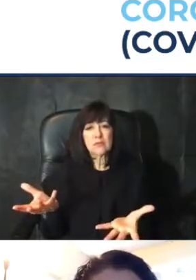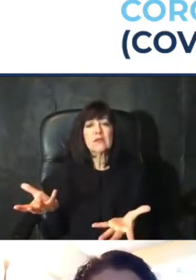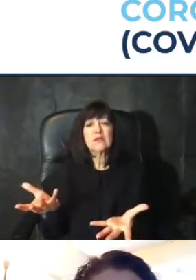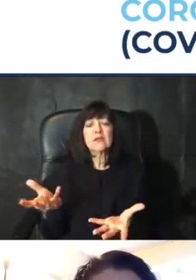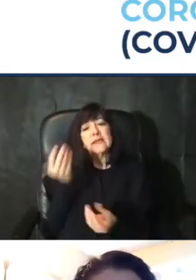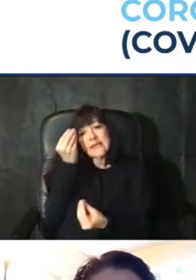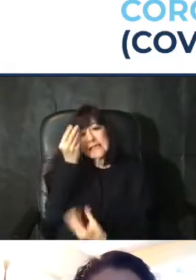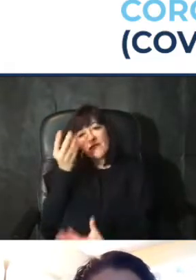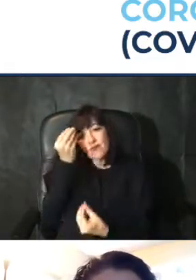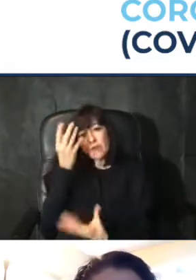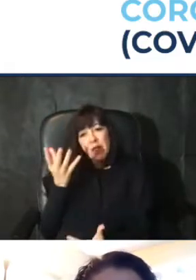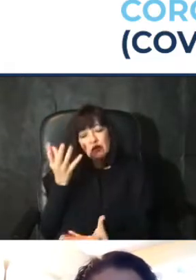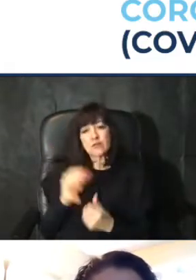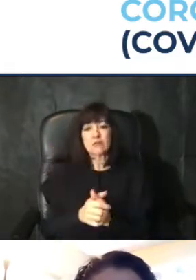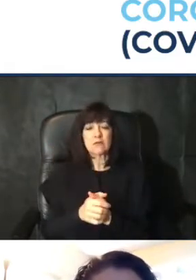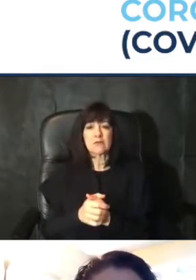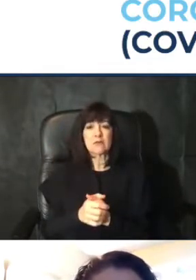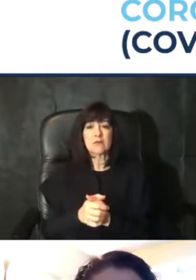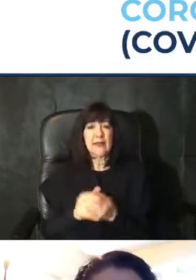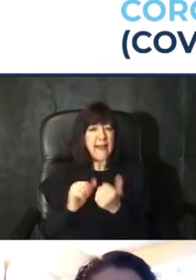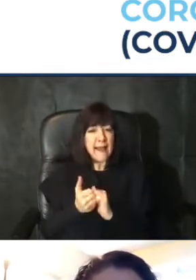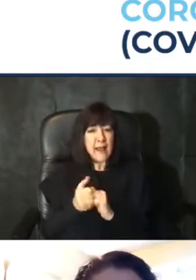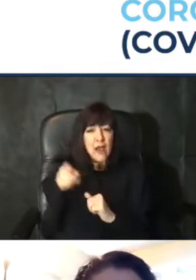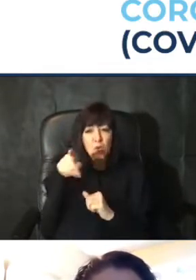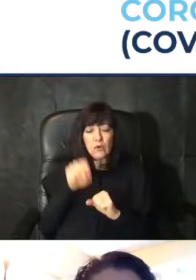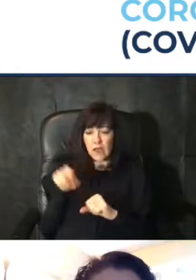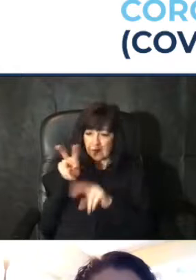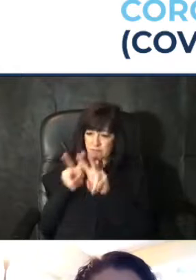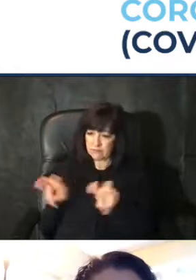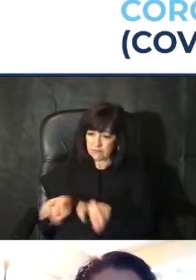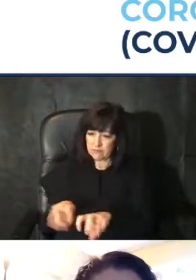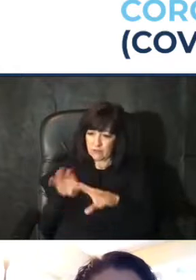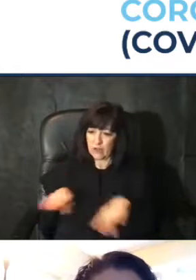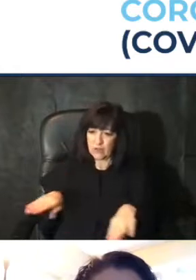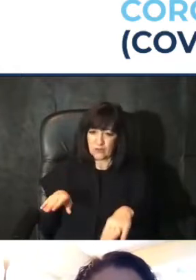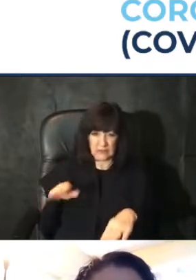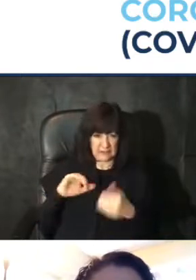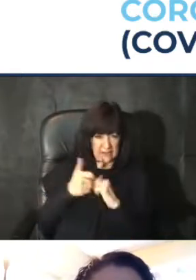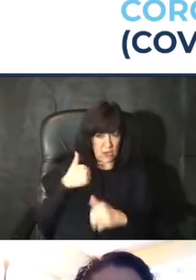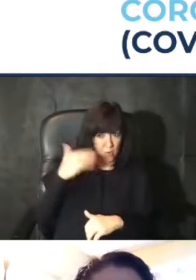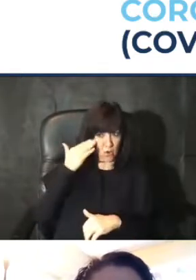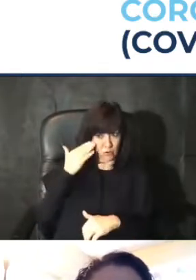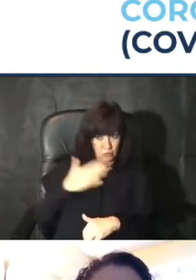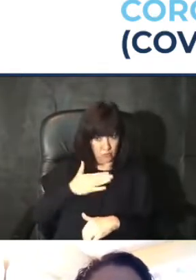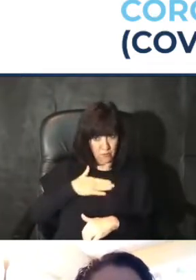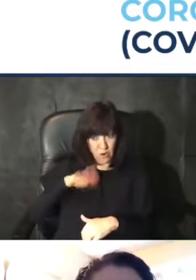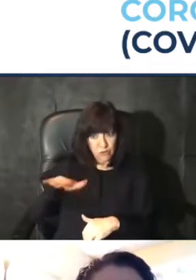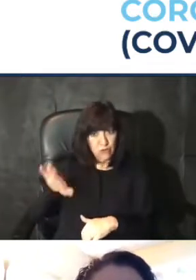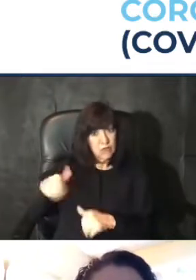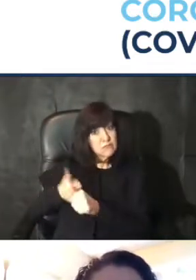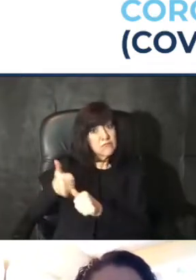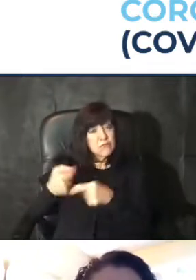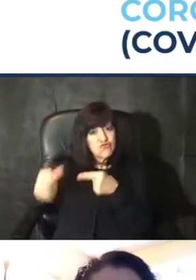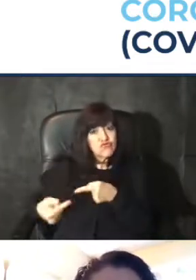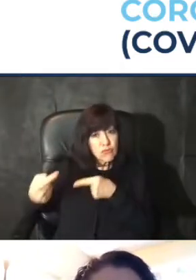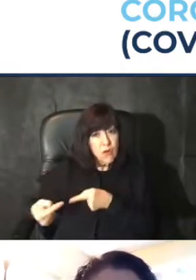know that my child is struggling? What are some of the specific signs that caregivers can watch for in children and youth that may be